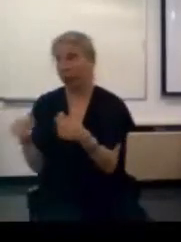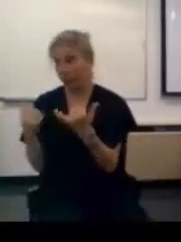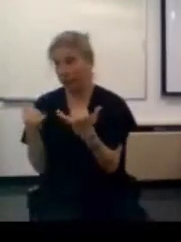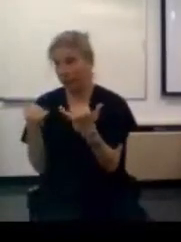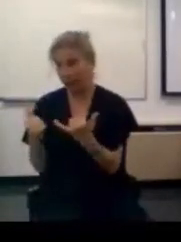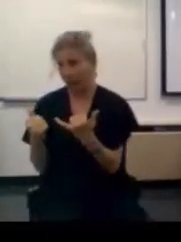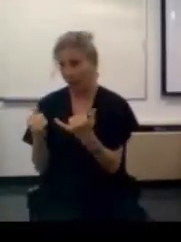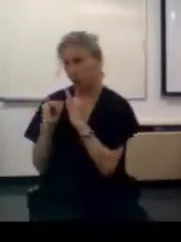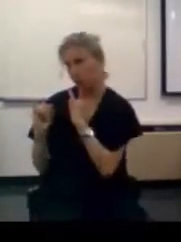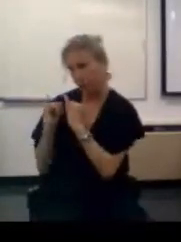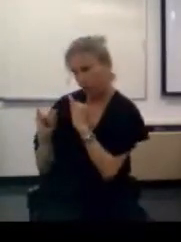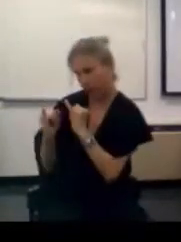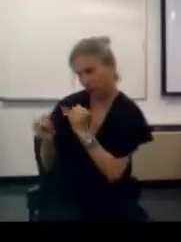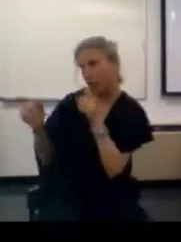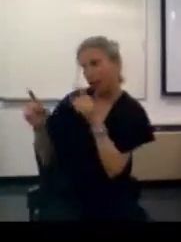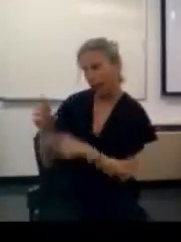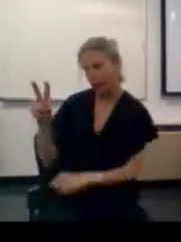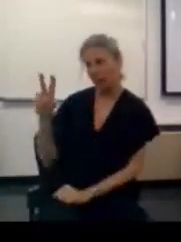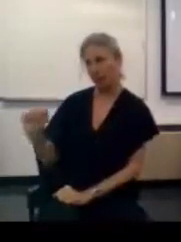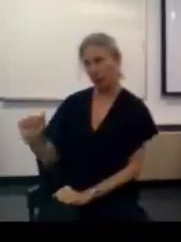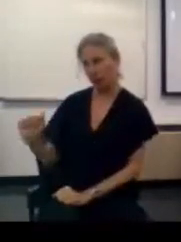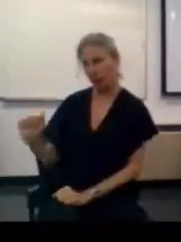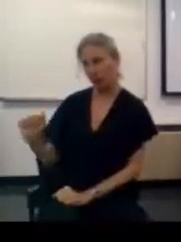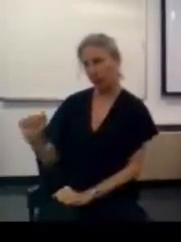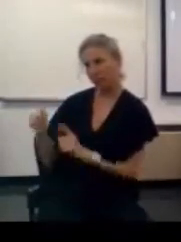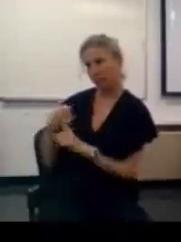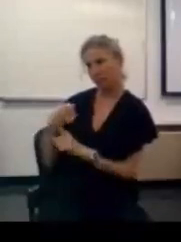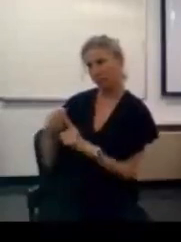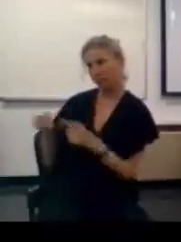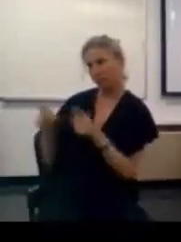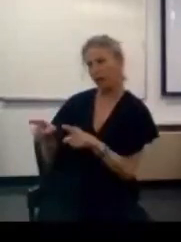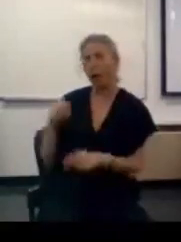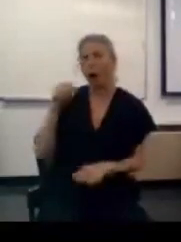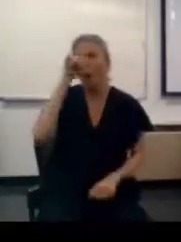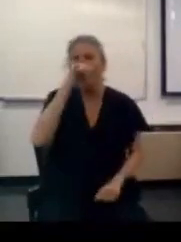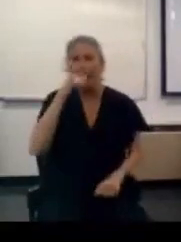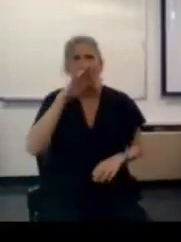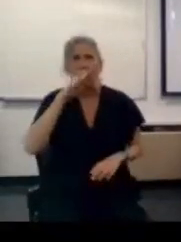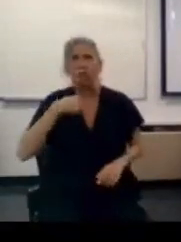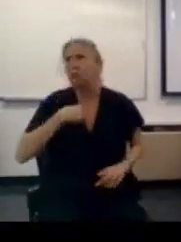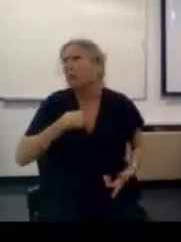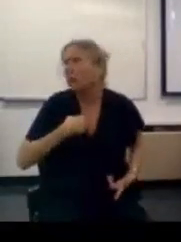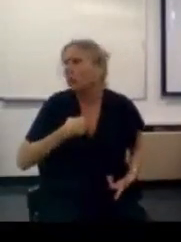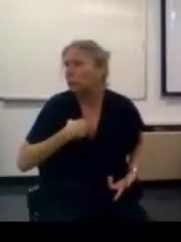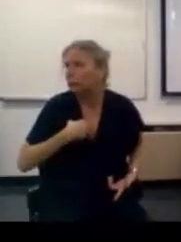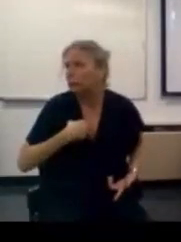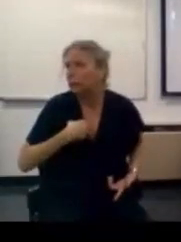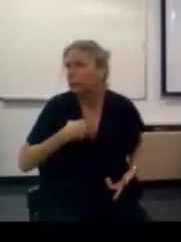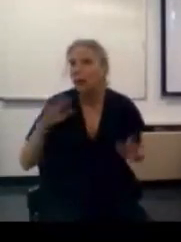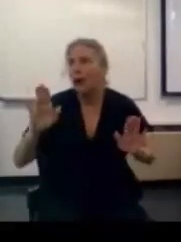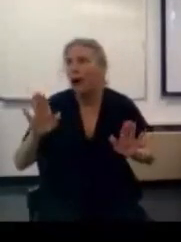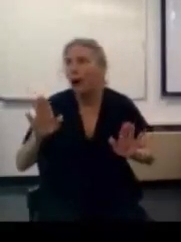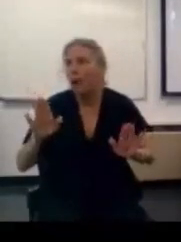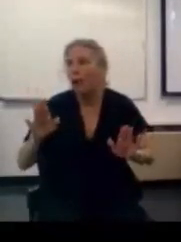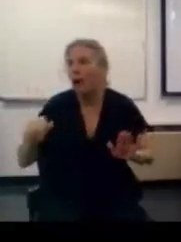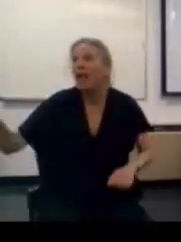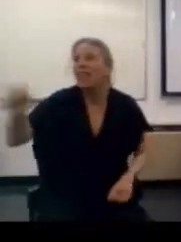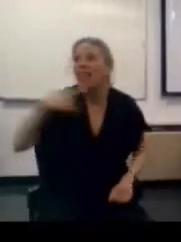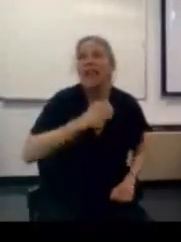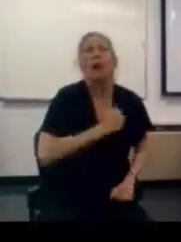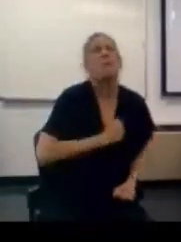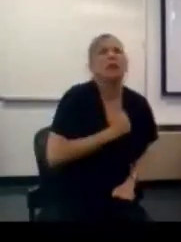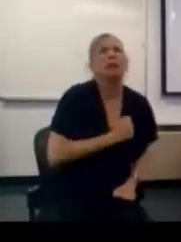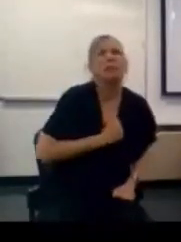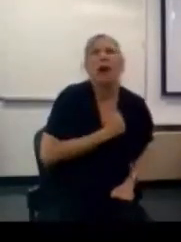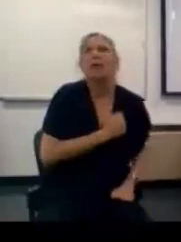to a special area because now he needs information about what happened to you in Virginia. So I said, oh my God, am I in trouble? And it was